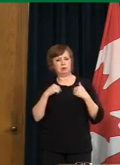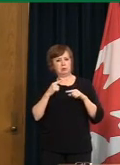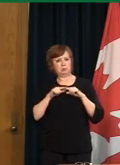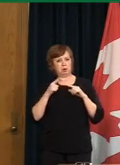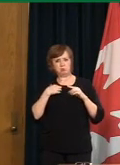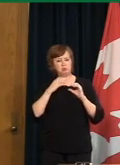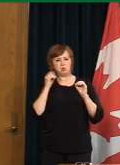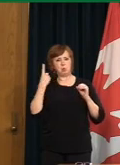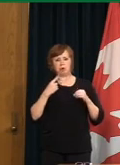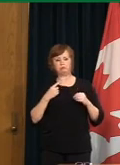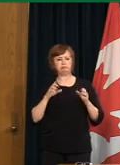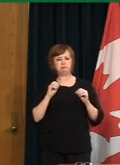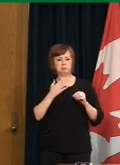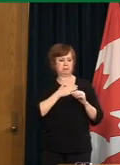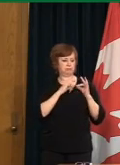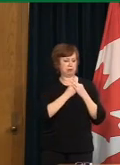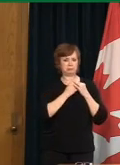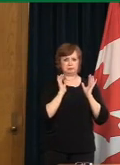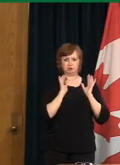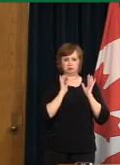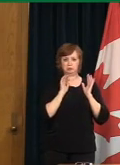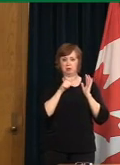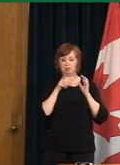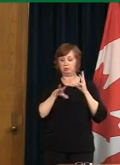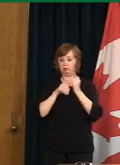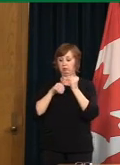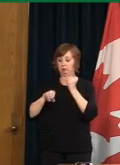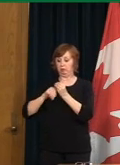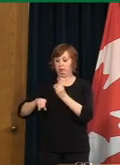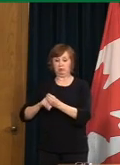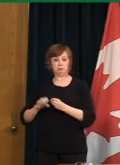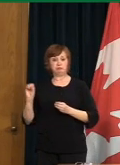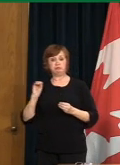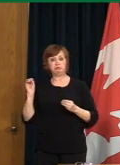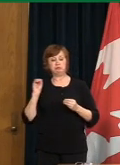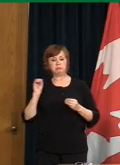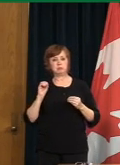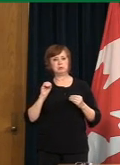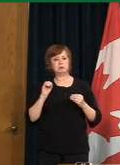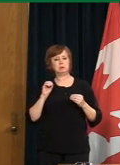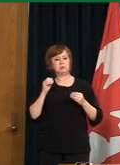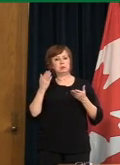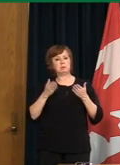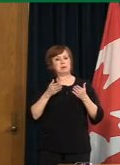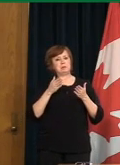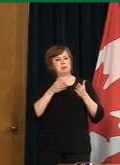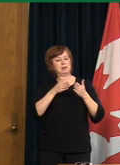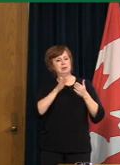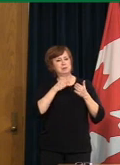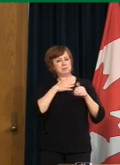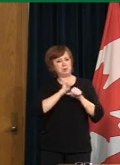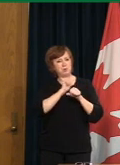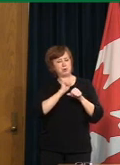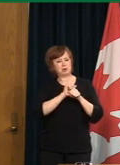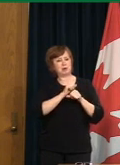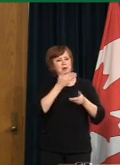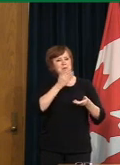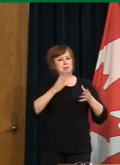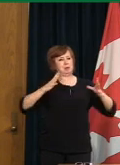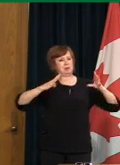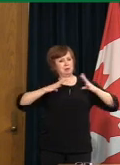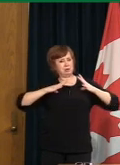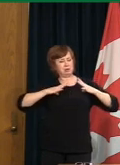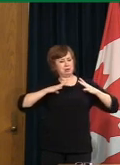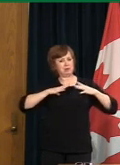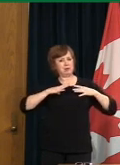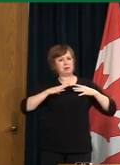no, let's be careful, let's notify these 3 people who you were in with the meeting room, everyone was wearing a mask, but let's inform them to either